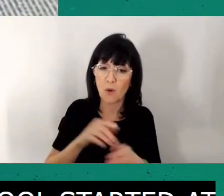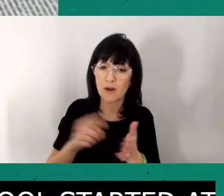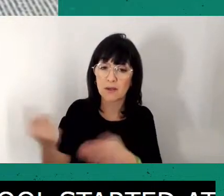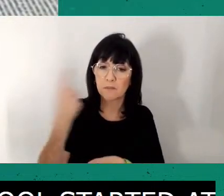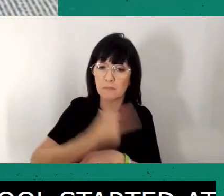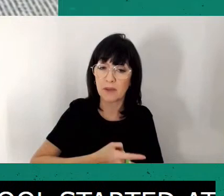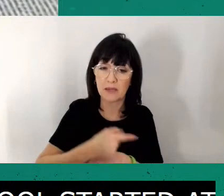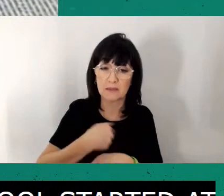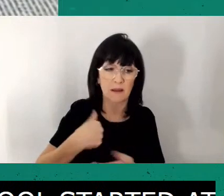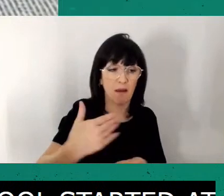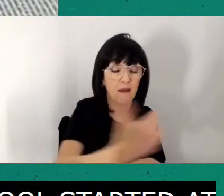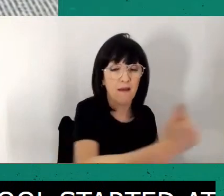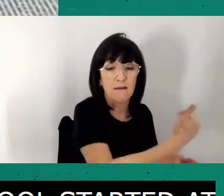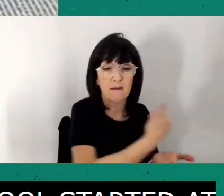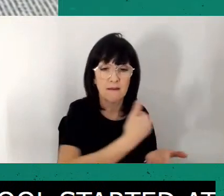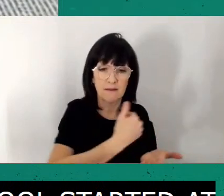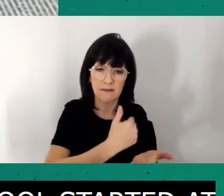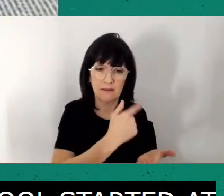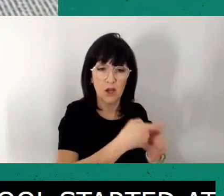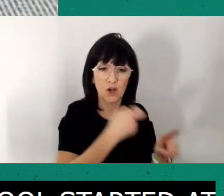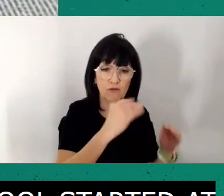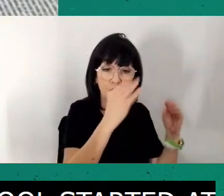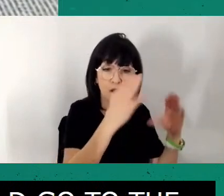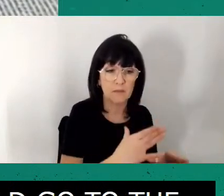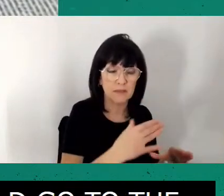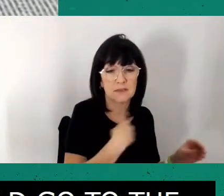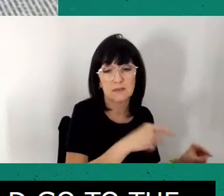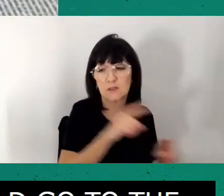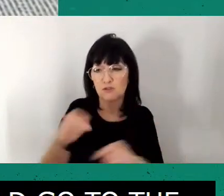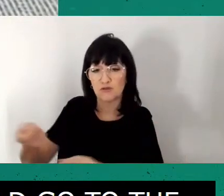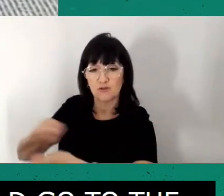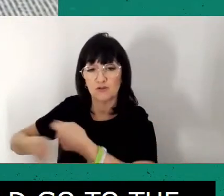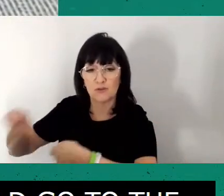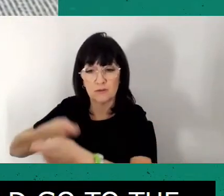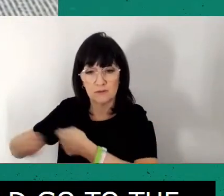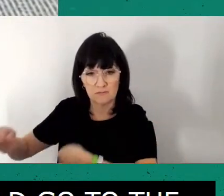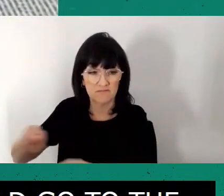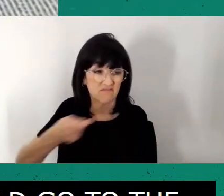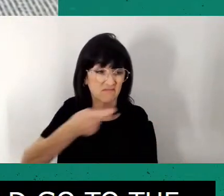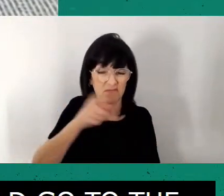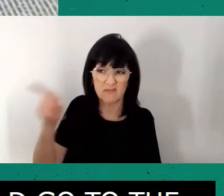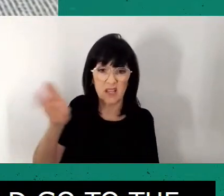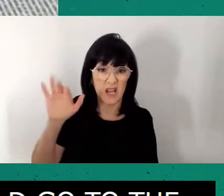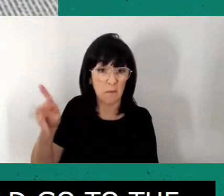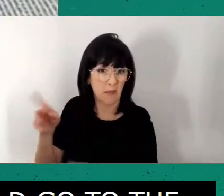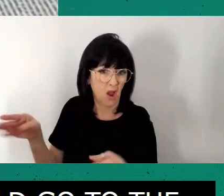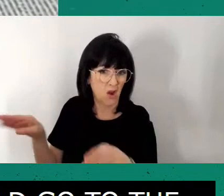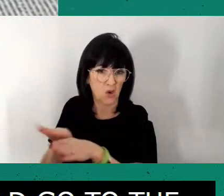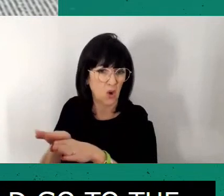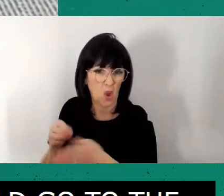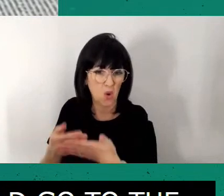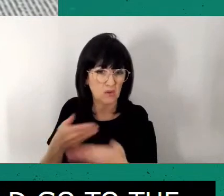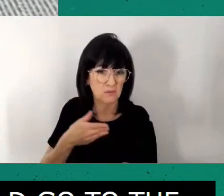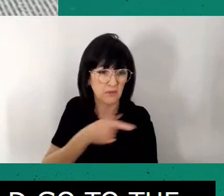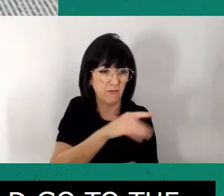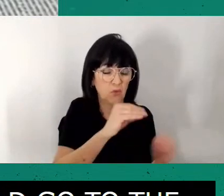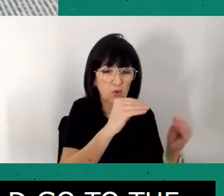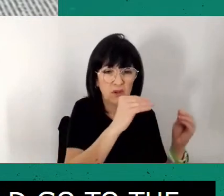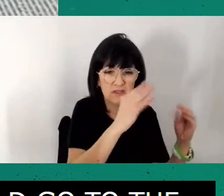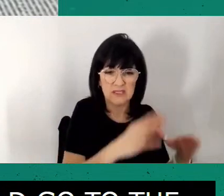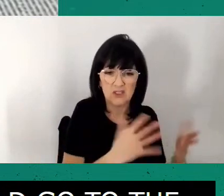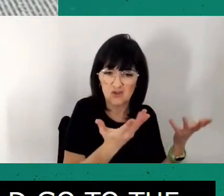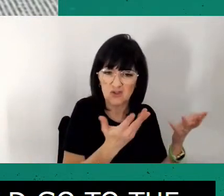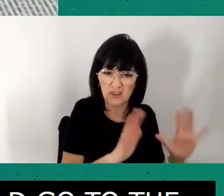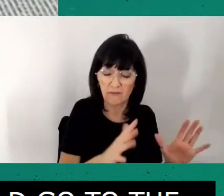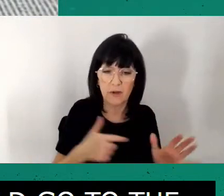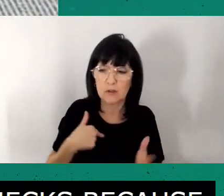would be closed by the time school was out and they were not allowed to leave the school grounds to go to the bank to cash their checks. So you